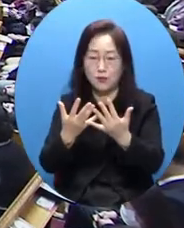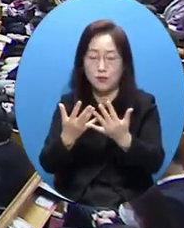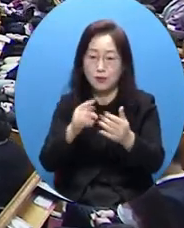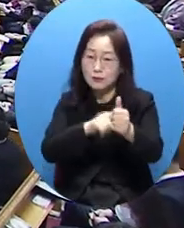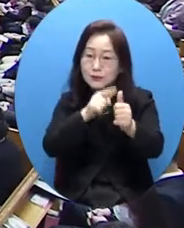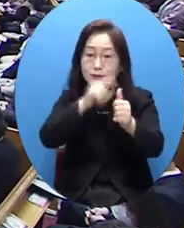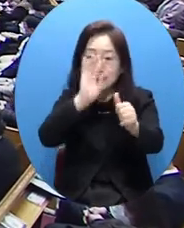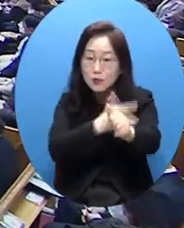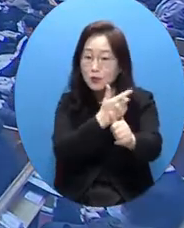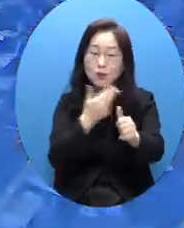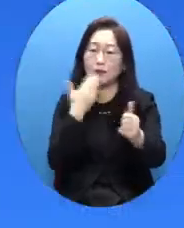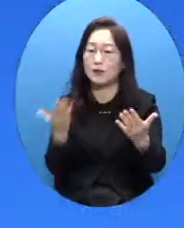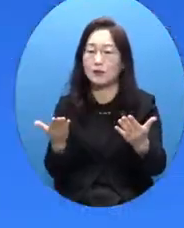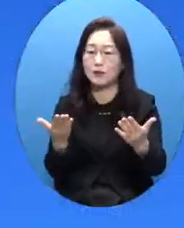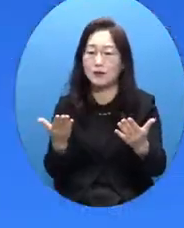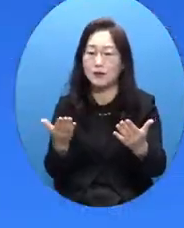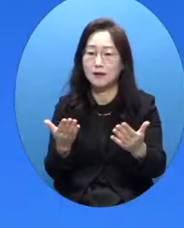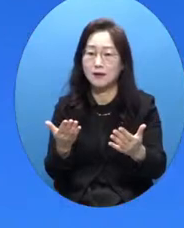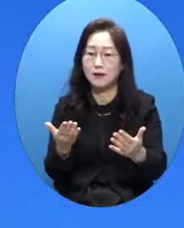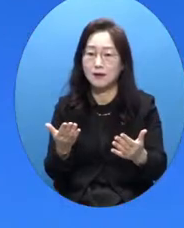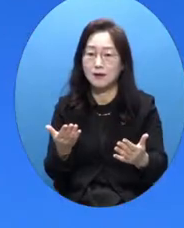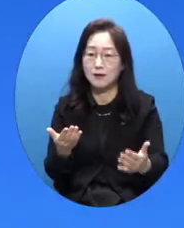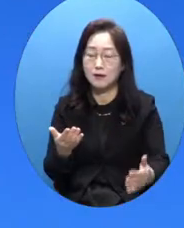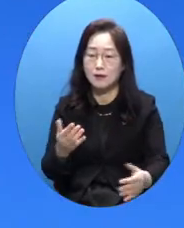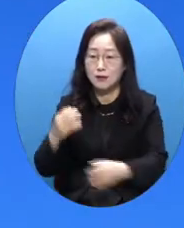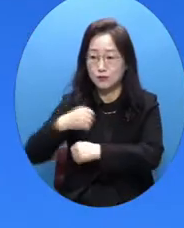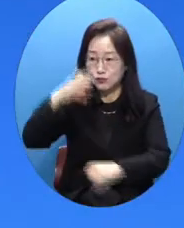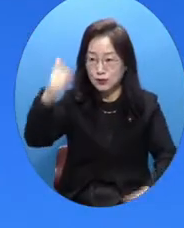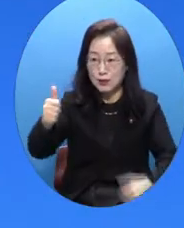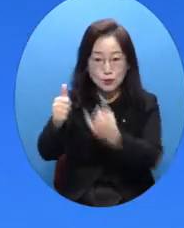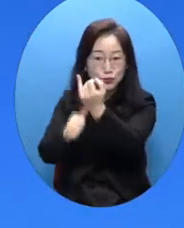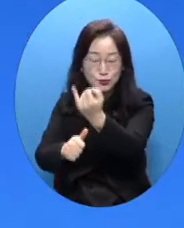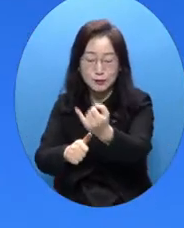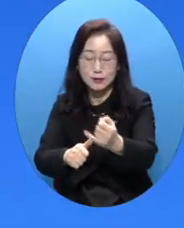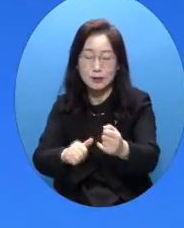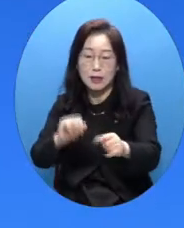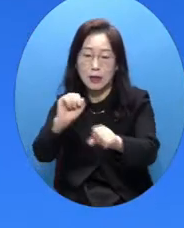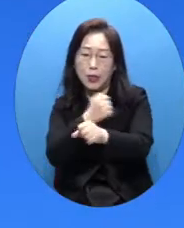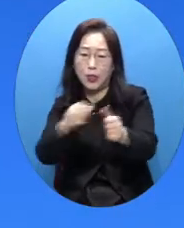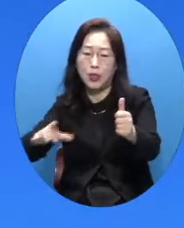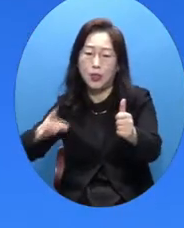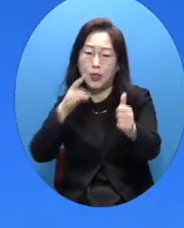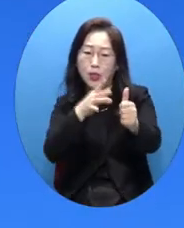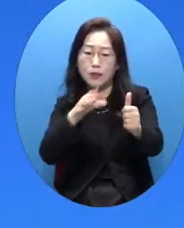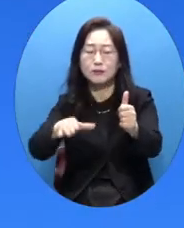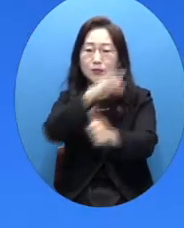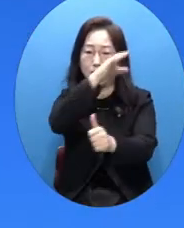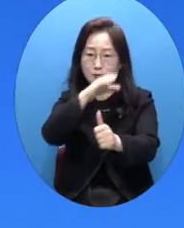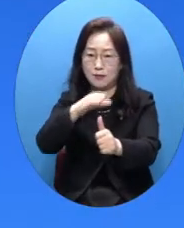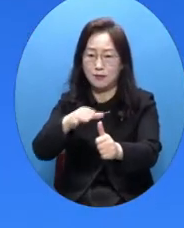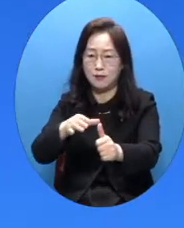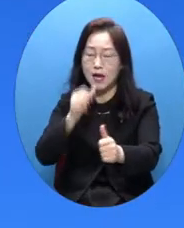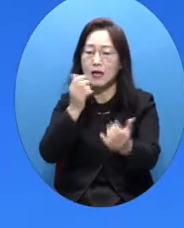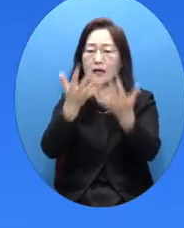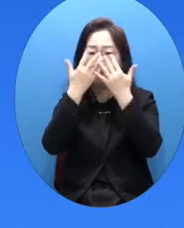friend falsely accused however he was but his dream did not disappear even in prison